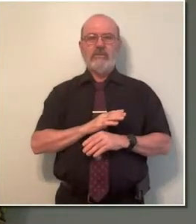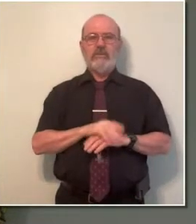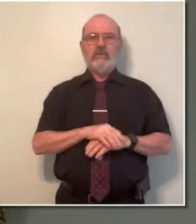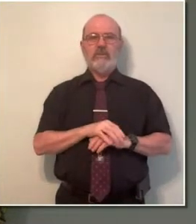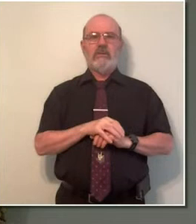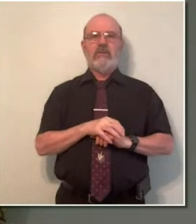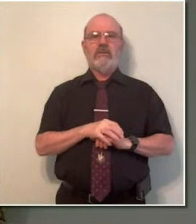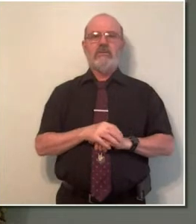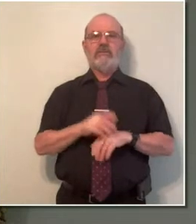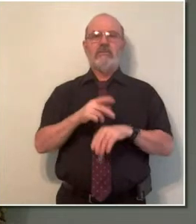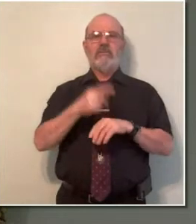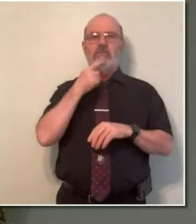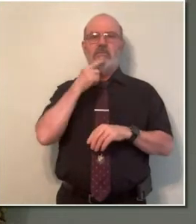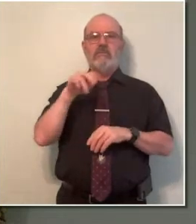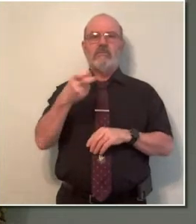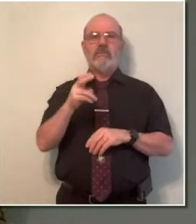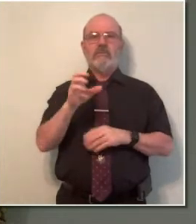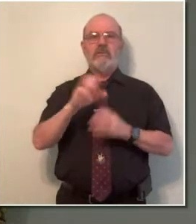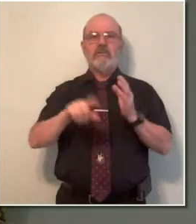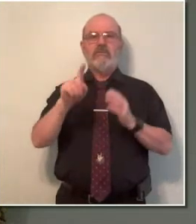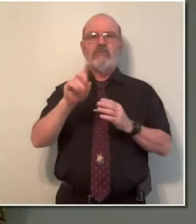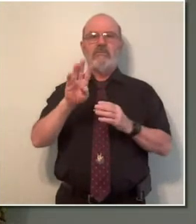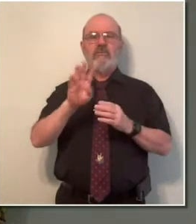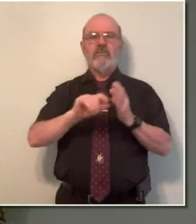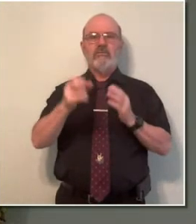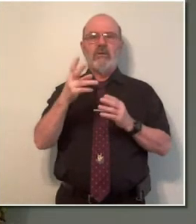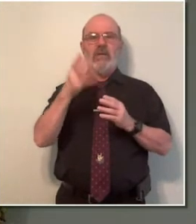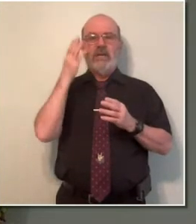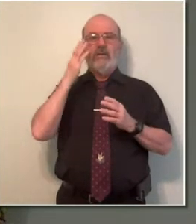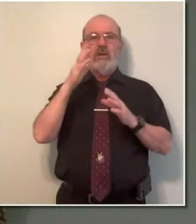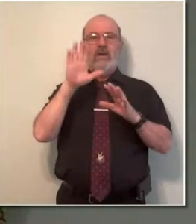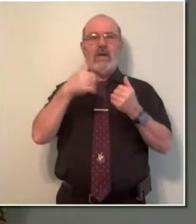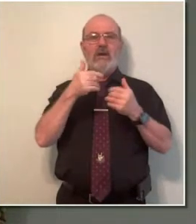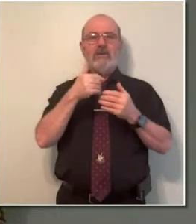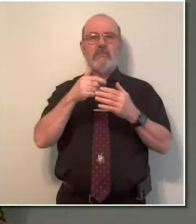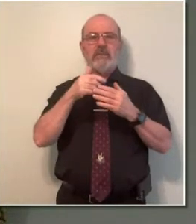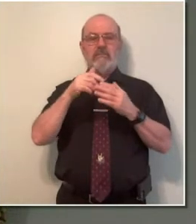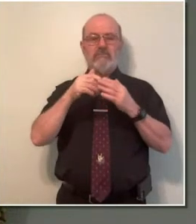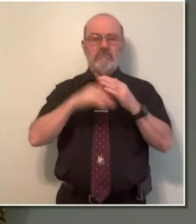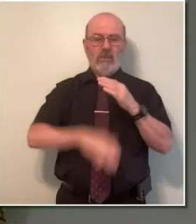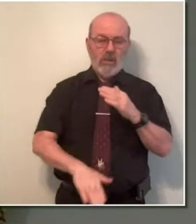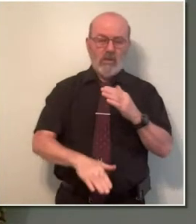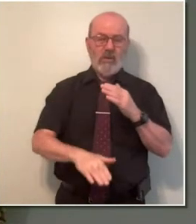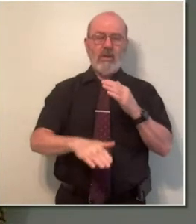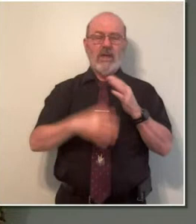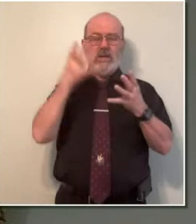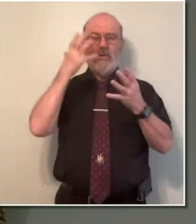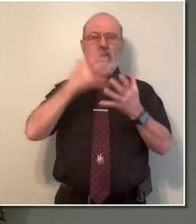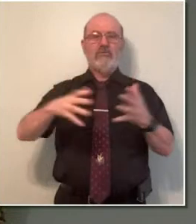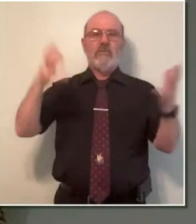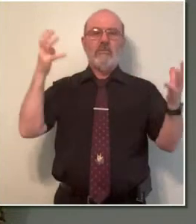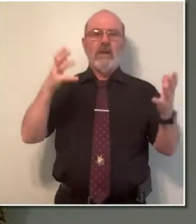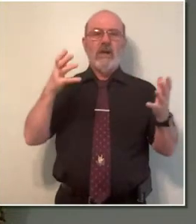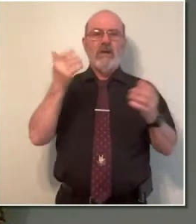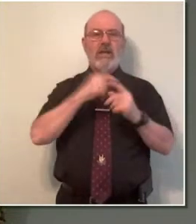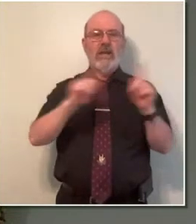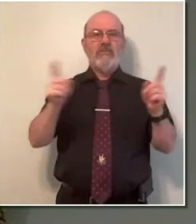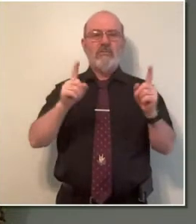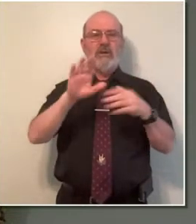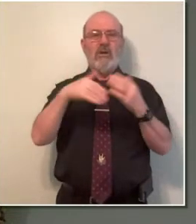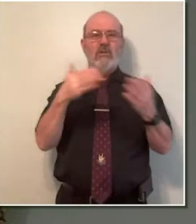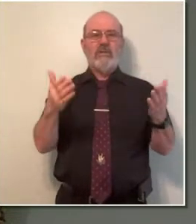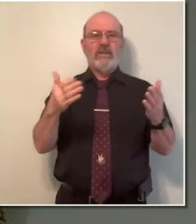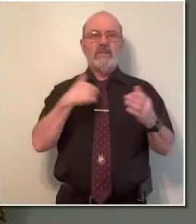Paul said in Philippians 4, verse 12, I know both how to be abased and I know how to abound. Everywhere and in all things,